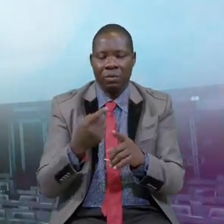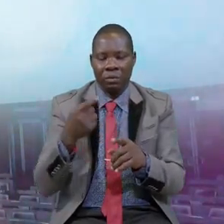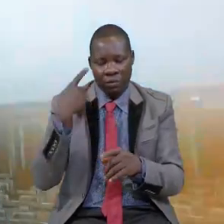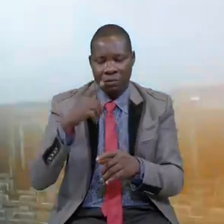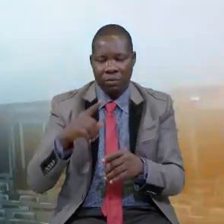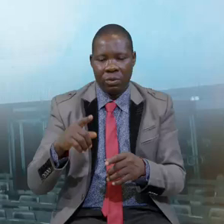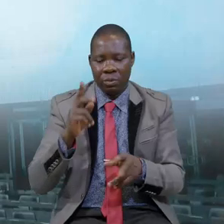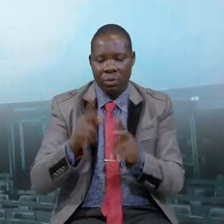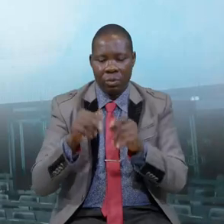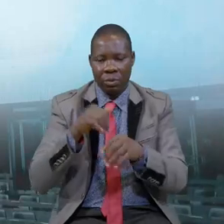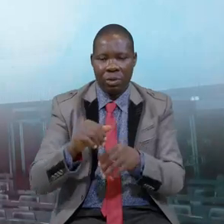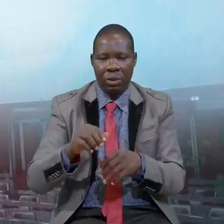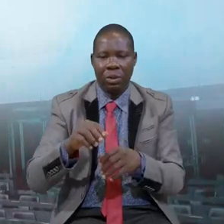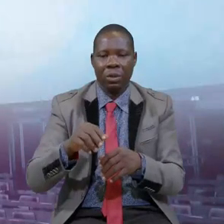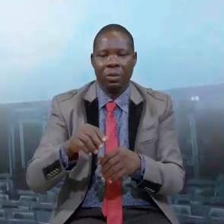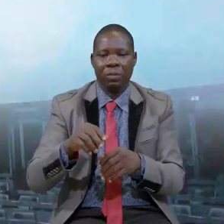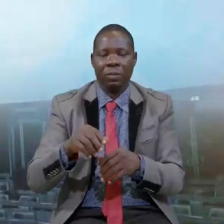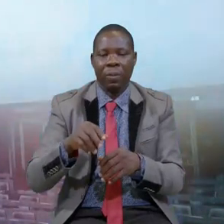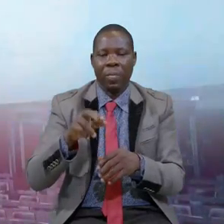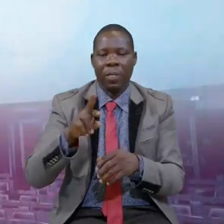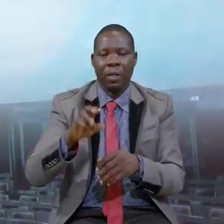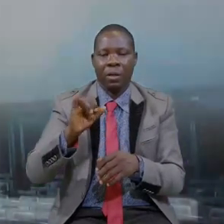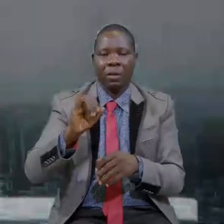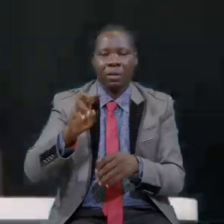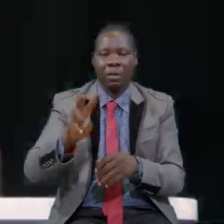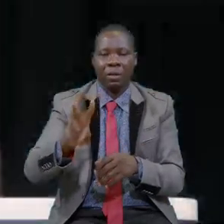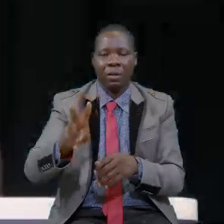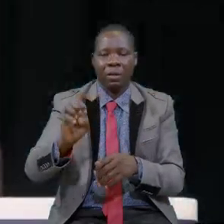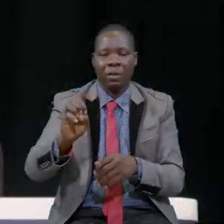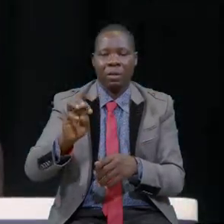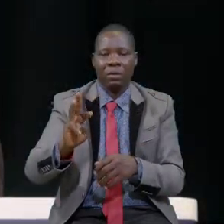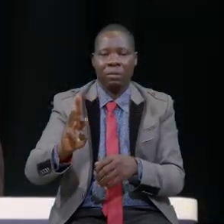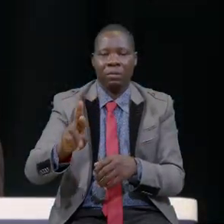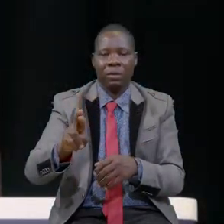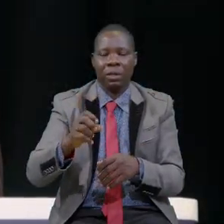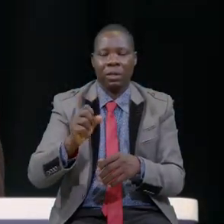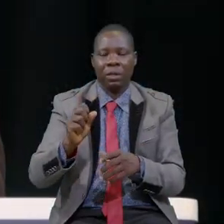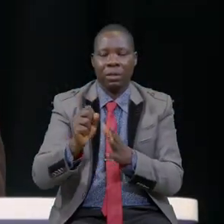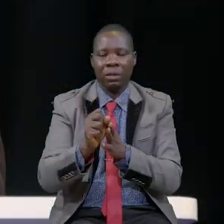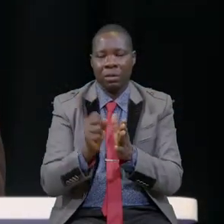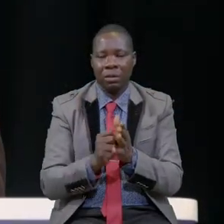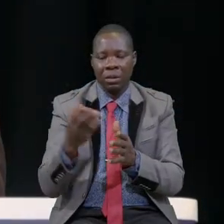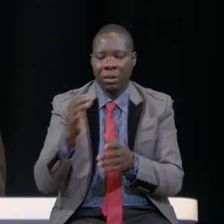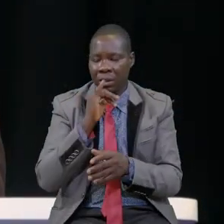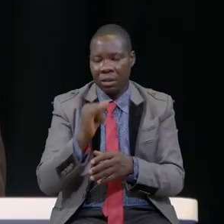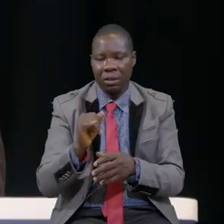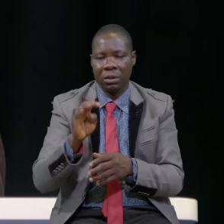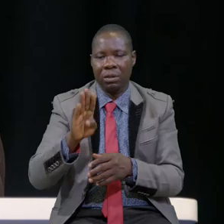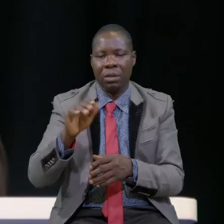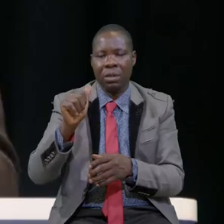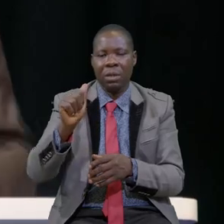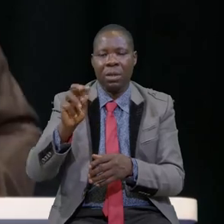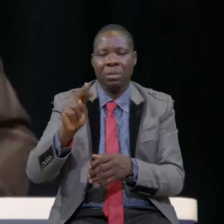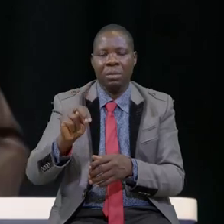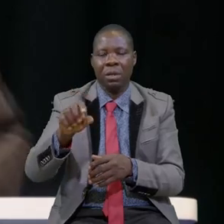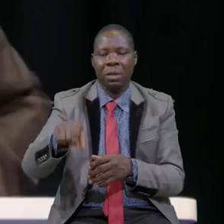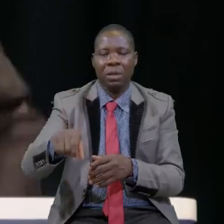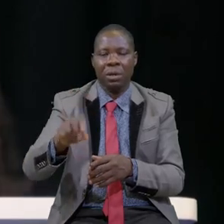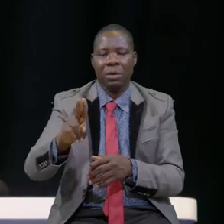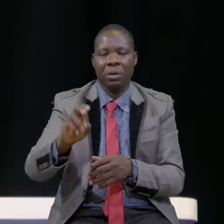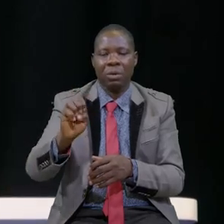here there's banquet on the 20 on the 16th of